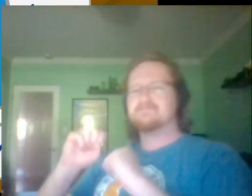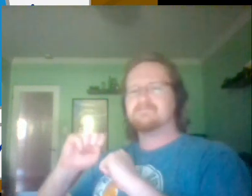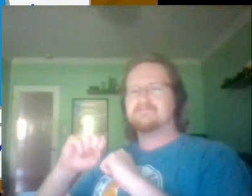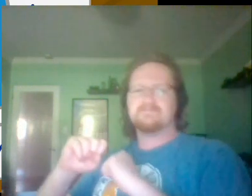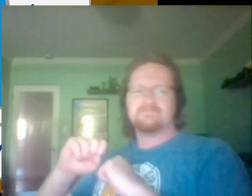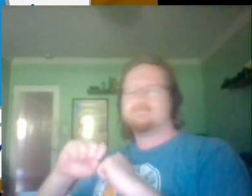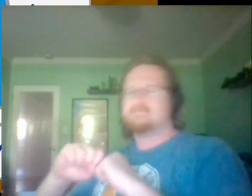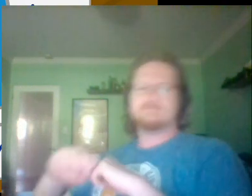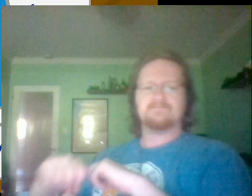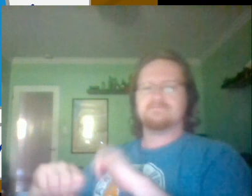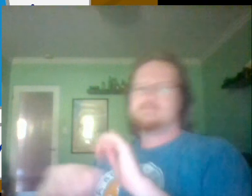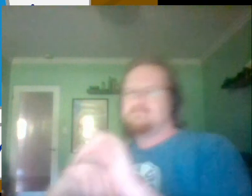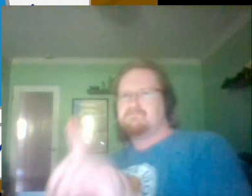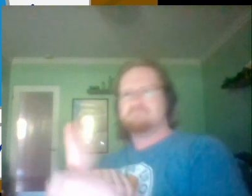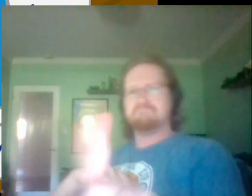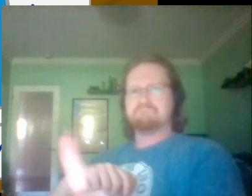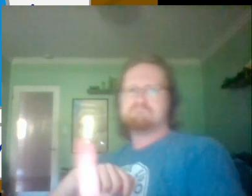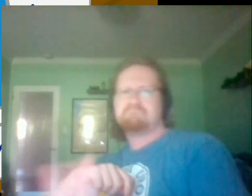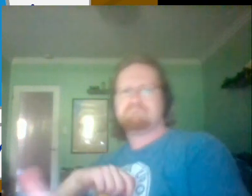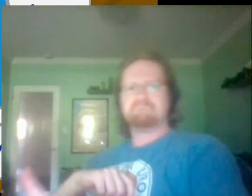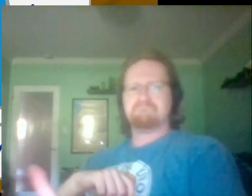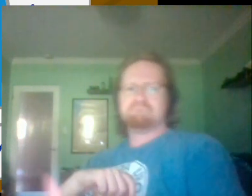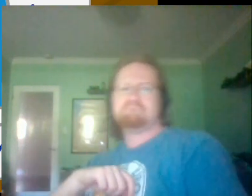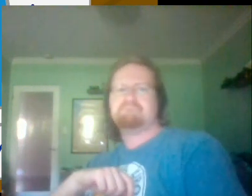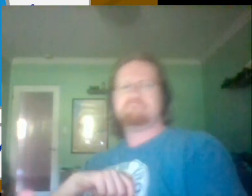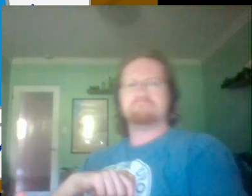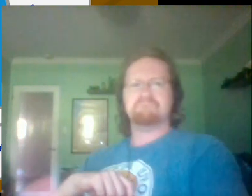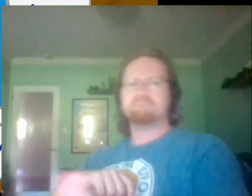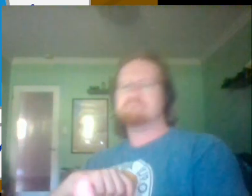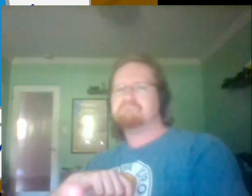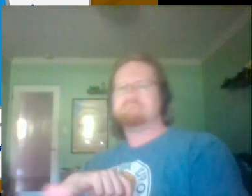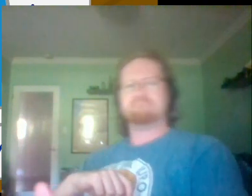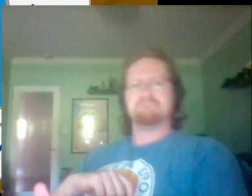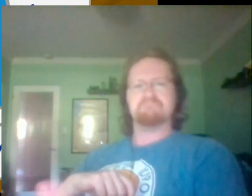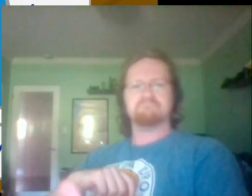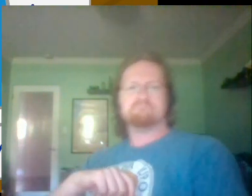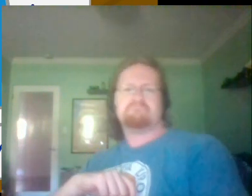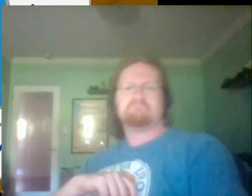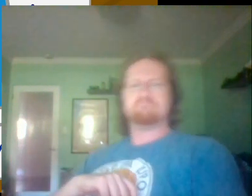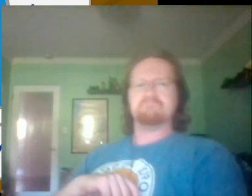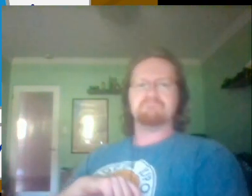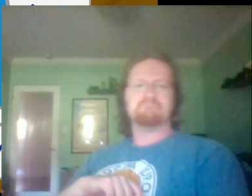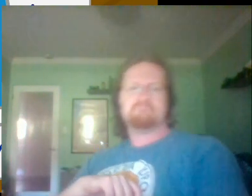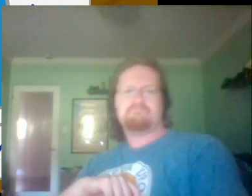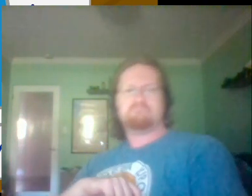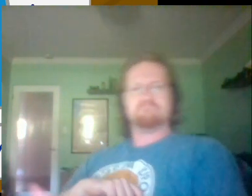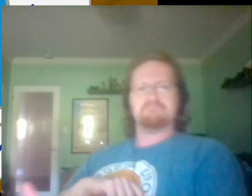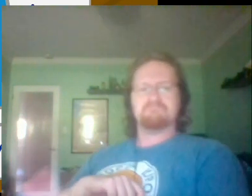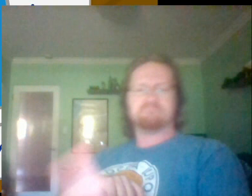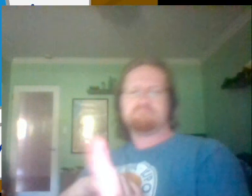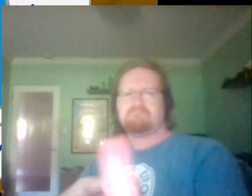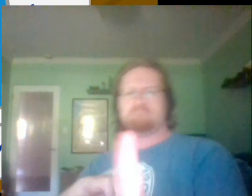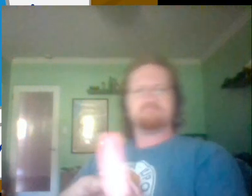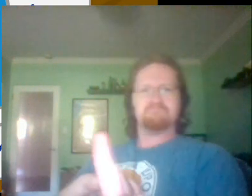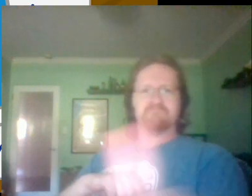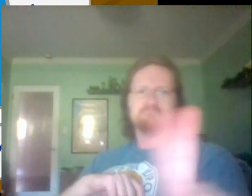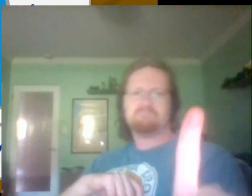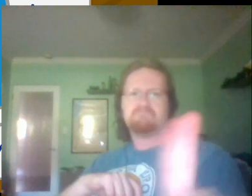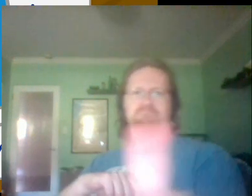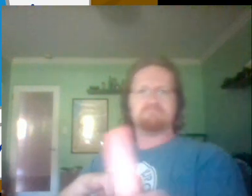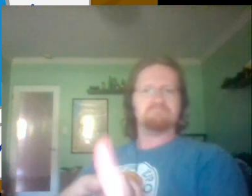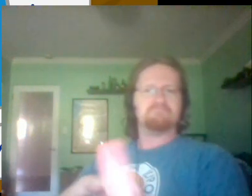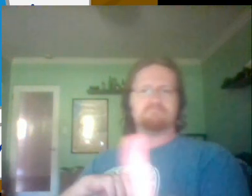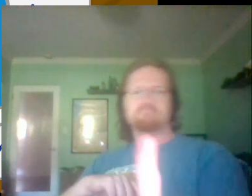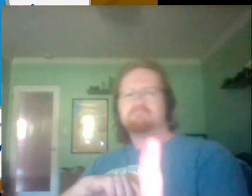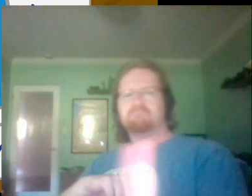Girl, don't forget to spell check. Or I'll come to your house and throw a brick through your dad's